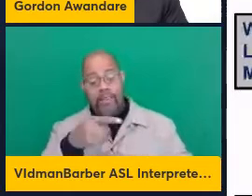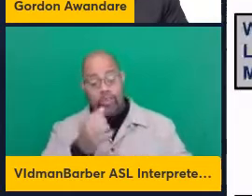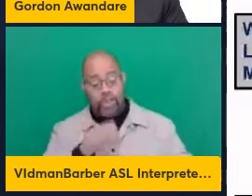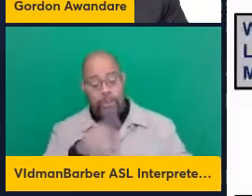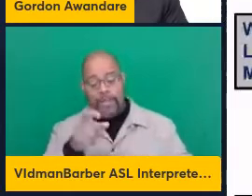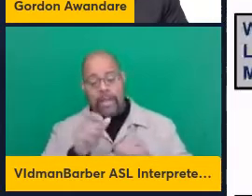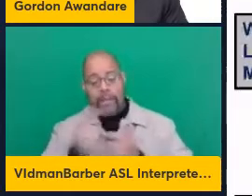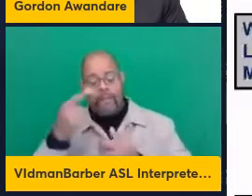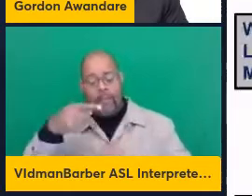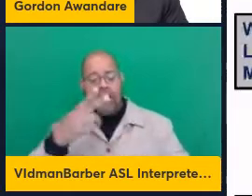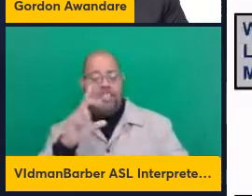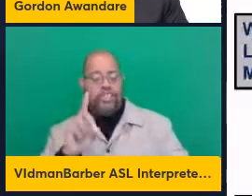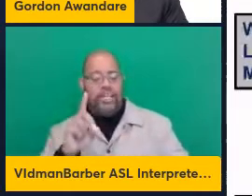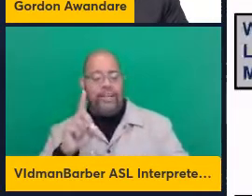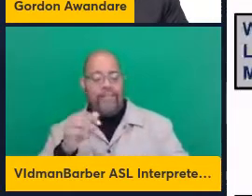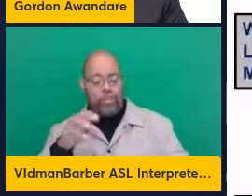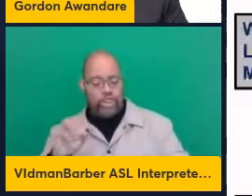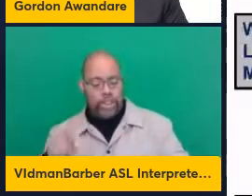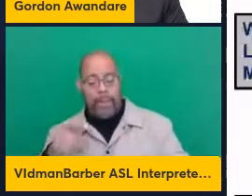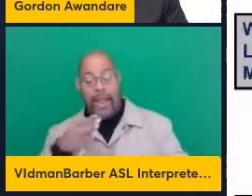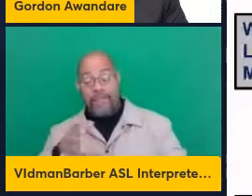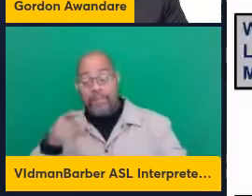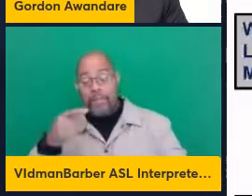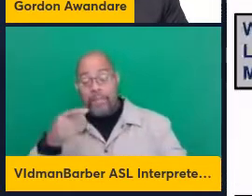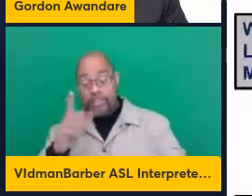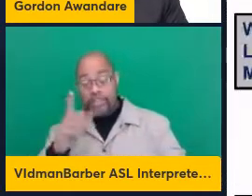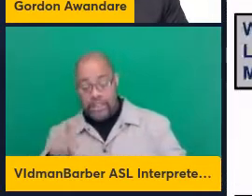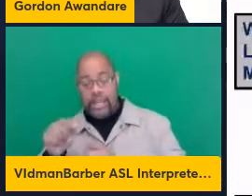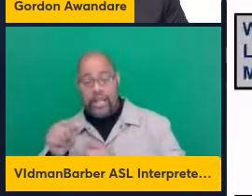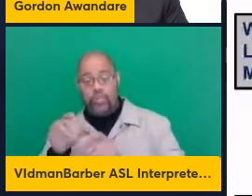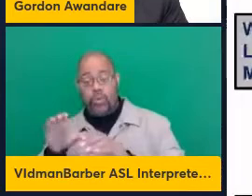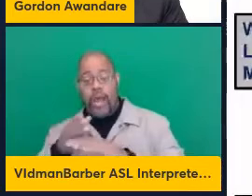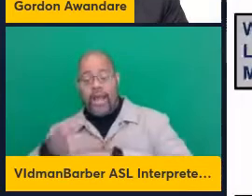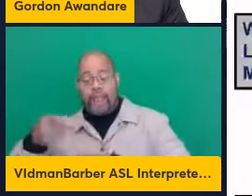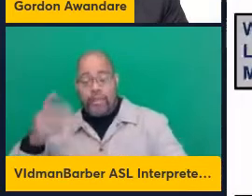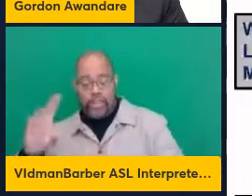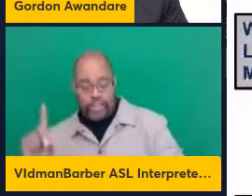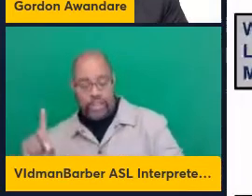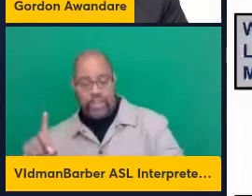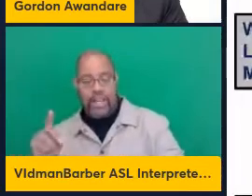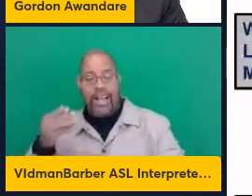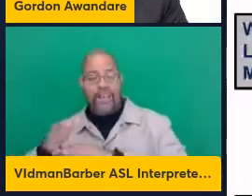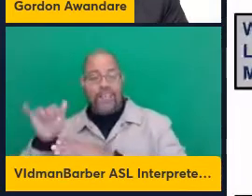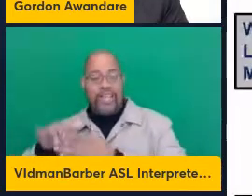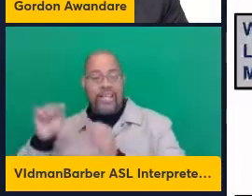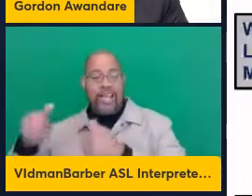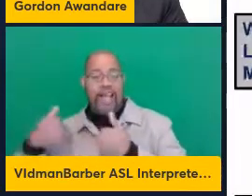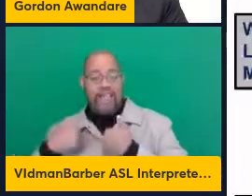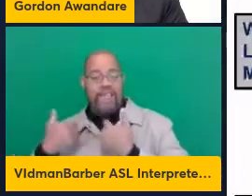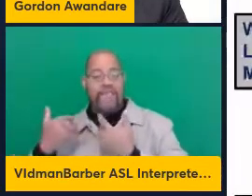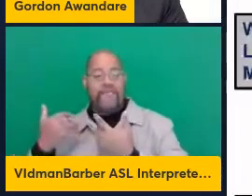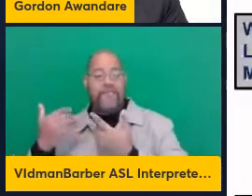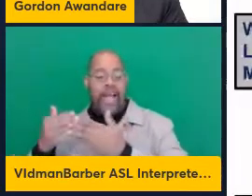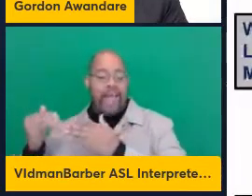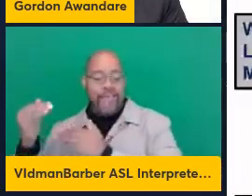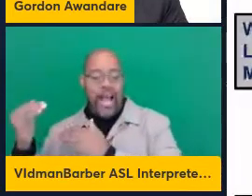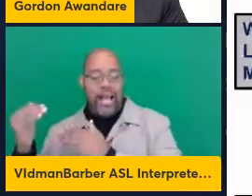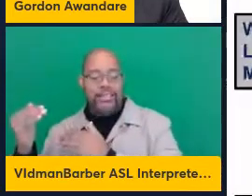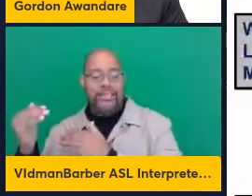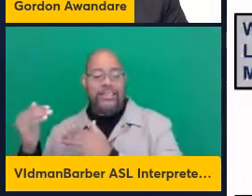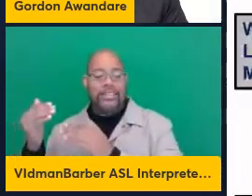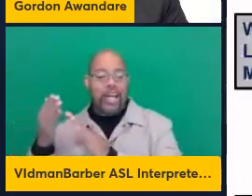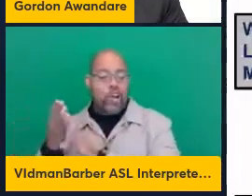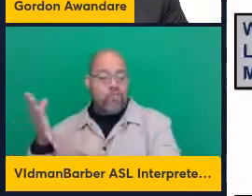PhD fellowships. After PhD, they can compete for early postdoctoral fellowships. And after that, they can have advanced